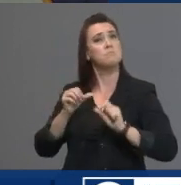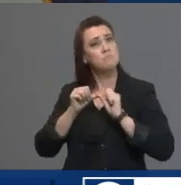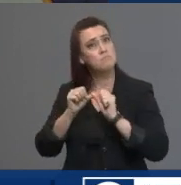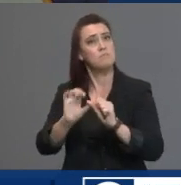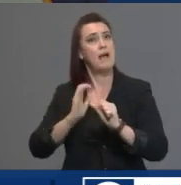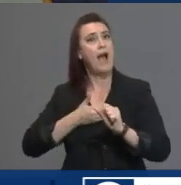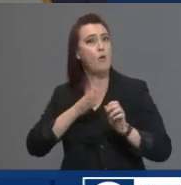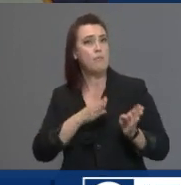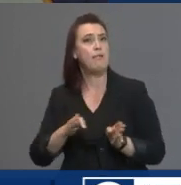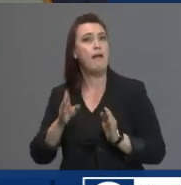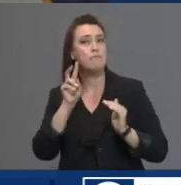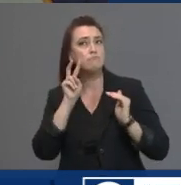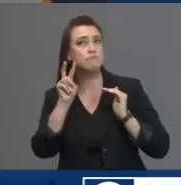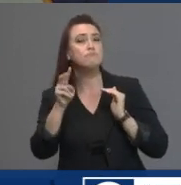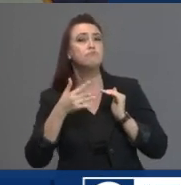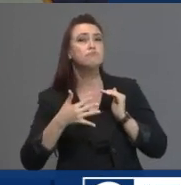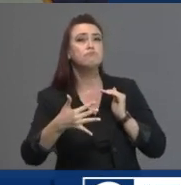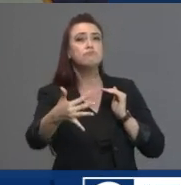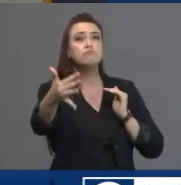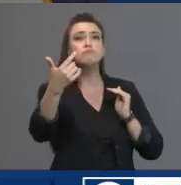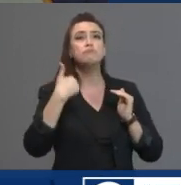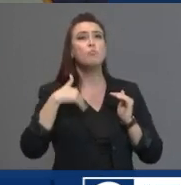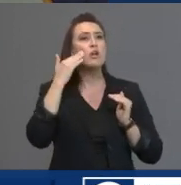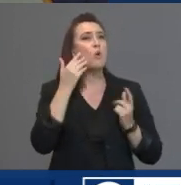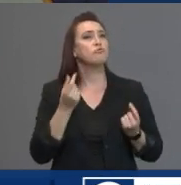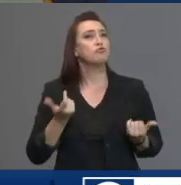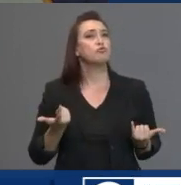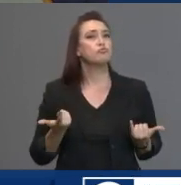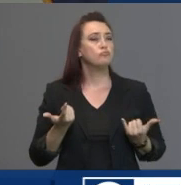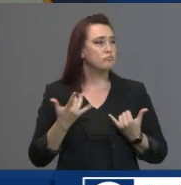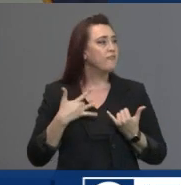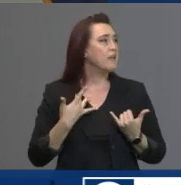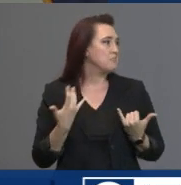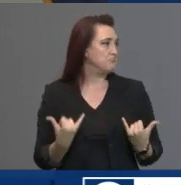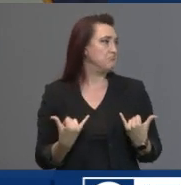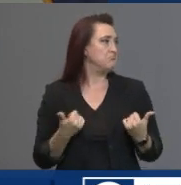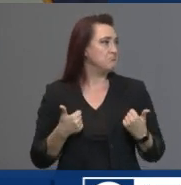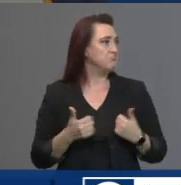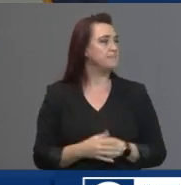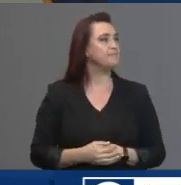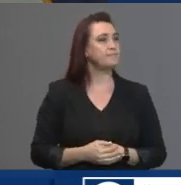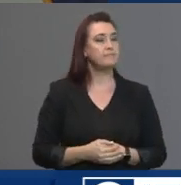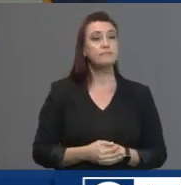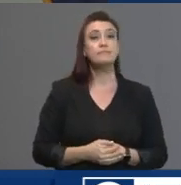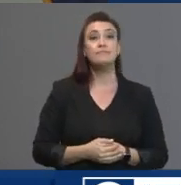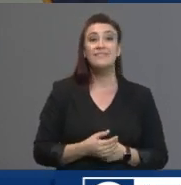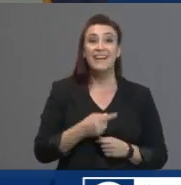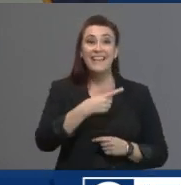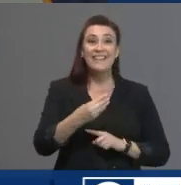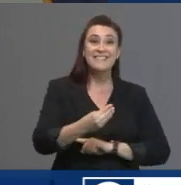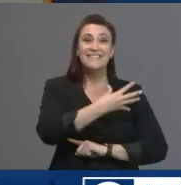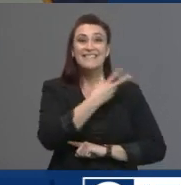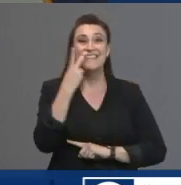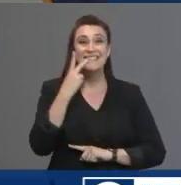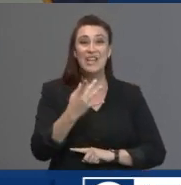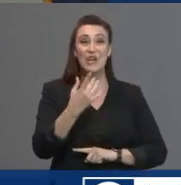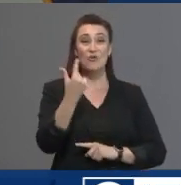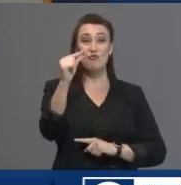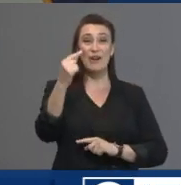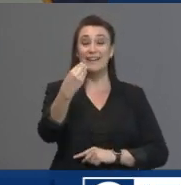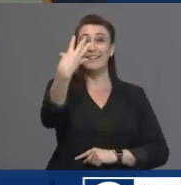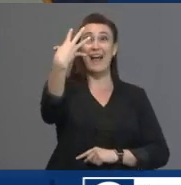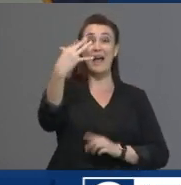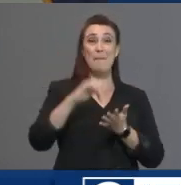on the way out of this pandemic. Now, this is not a green light to